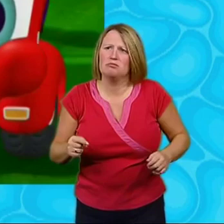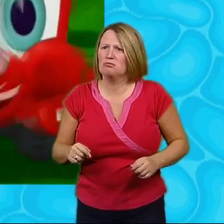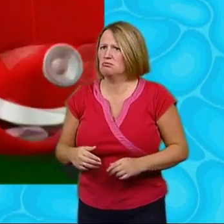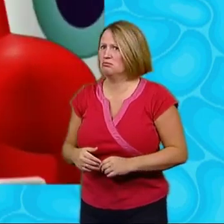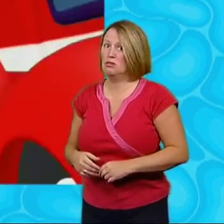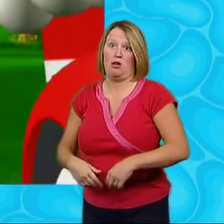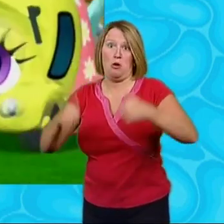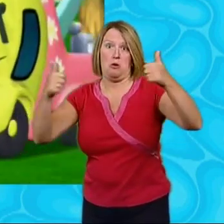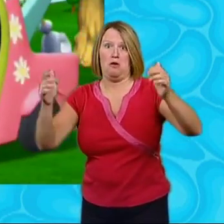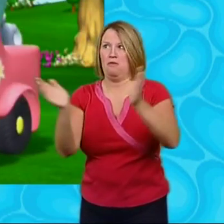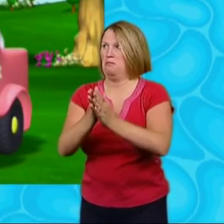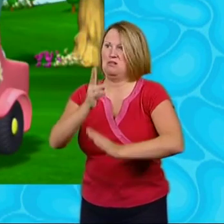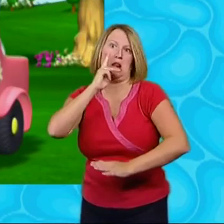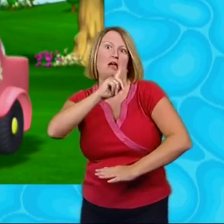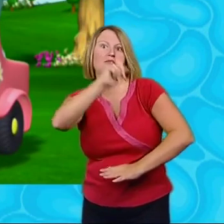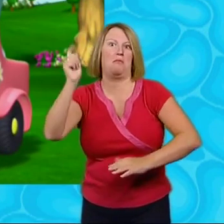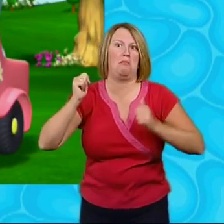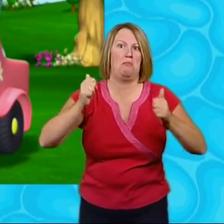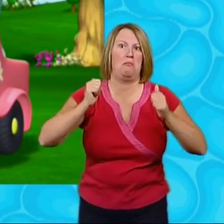I'll be the seeker.